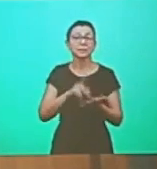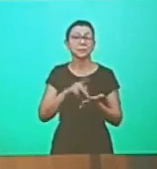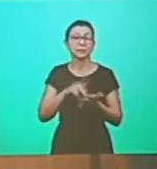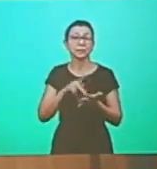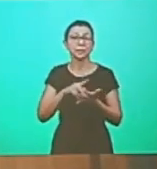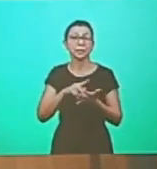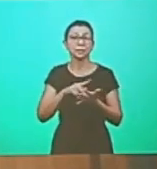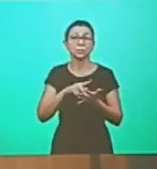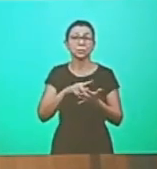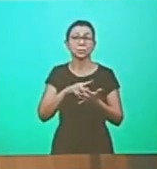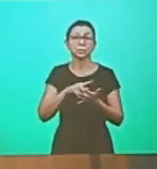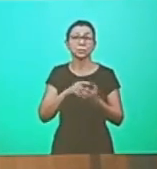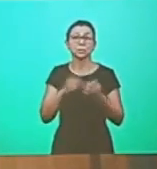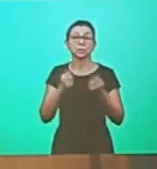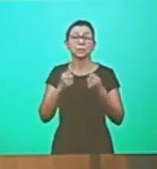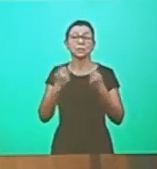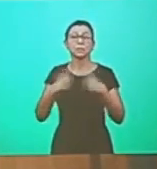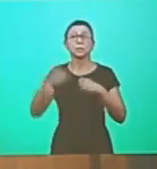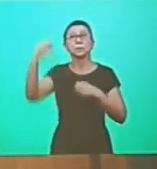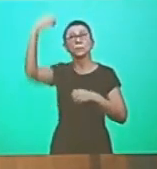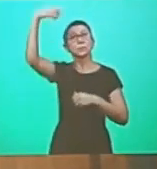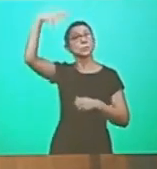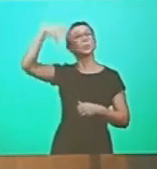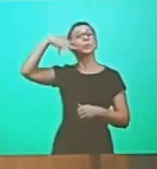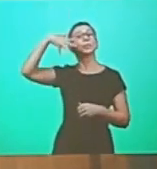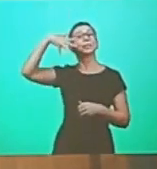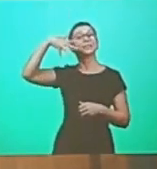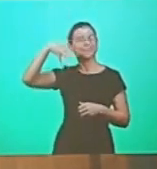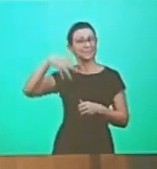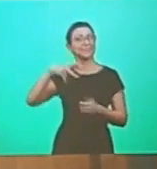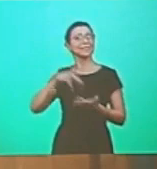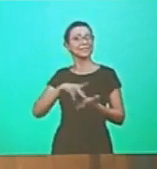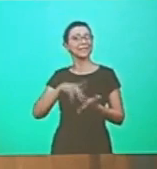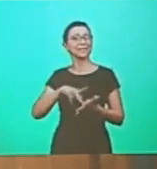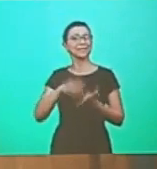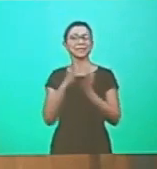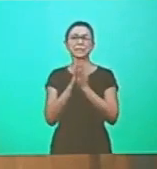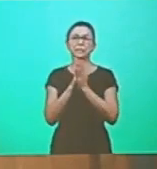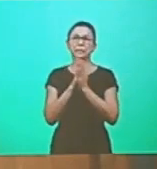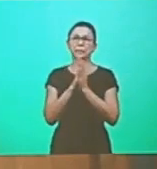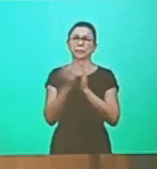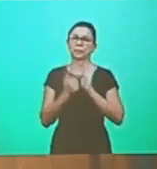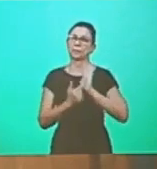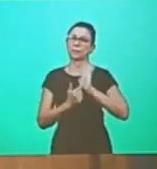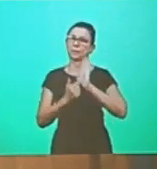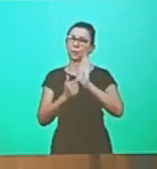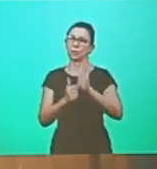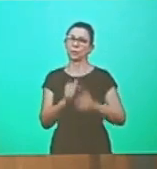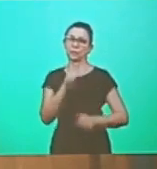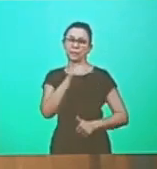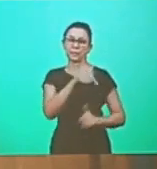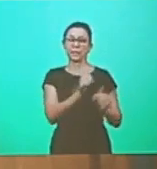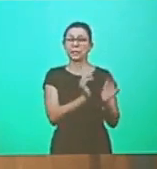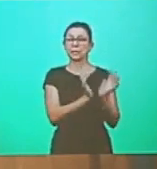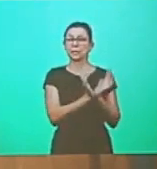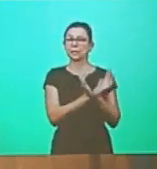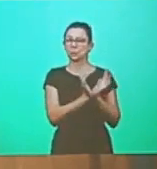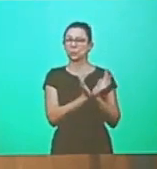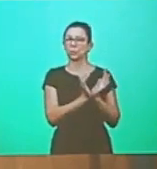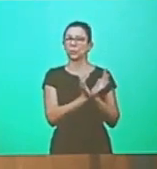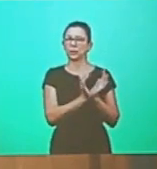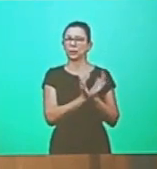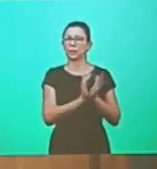I don't think anyone can see anything in the dark. We need light to see what is going on. And the word of the